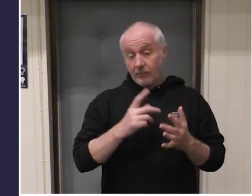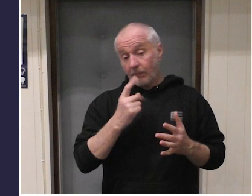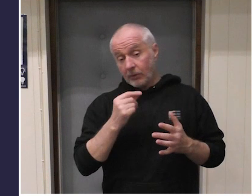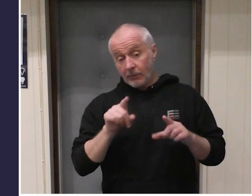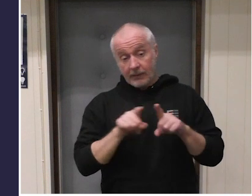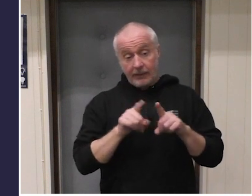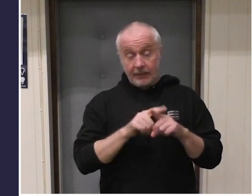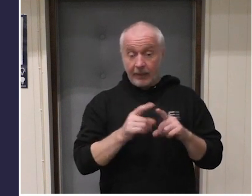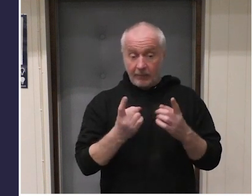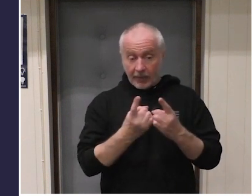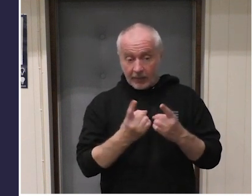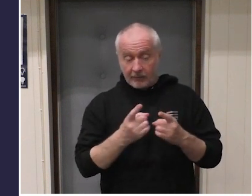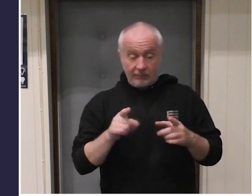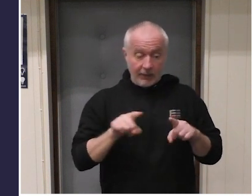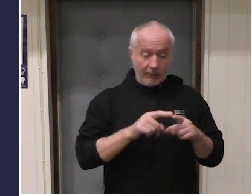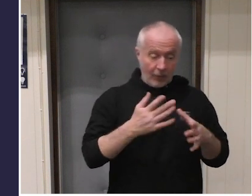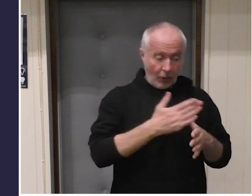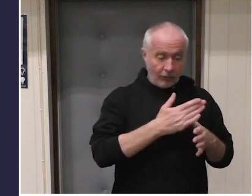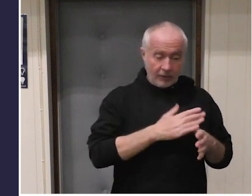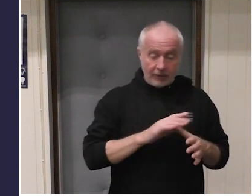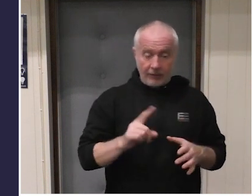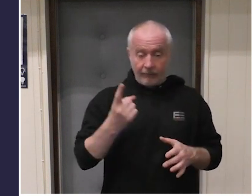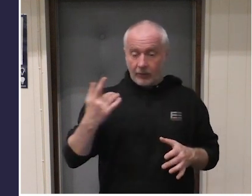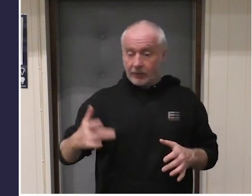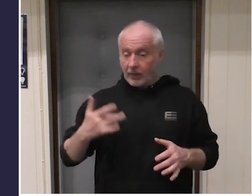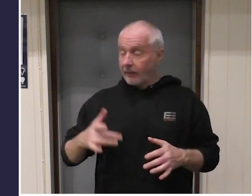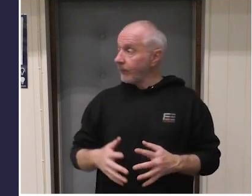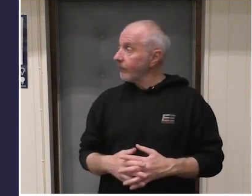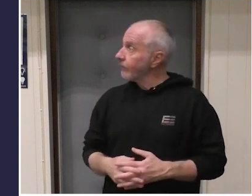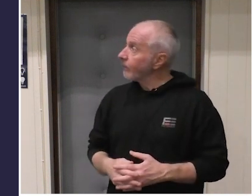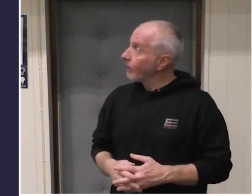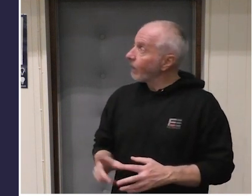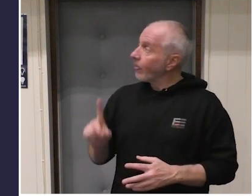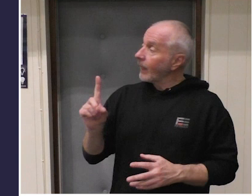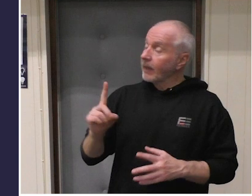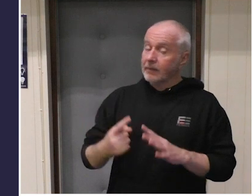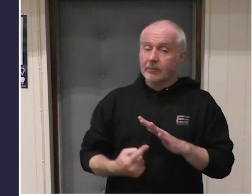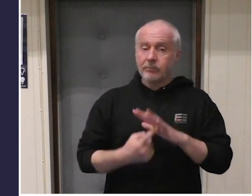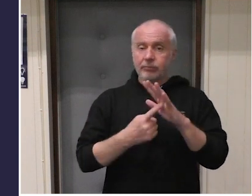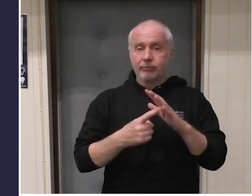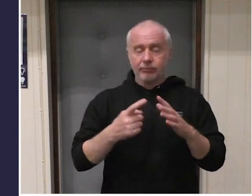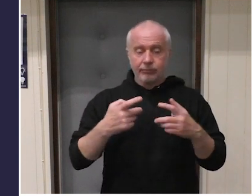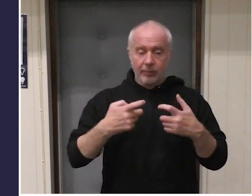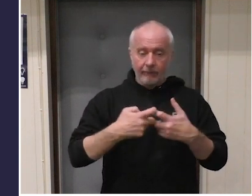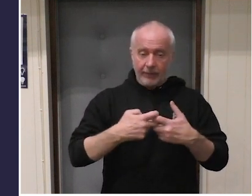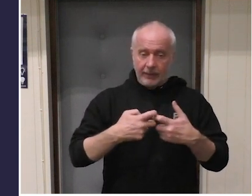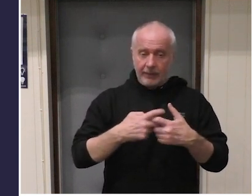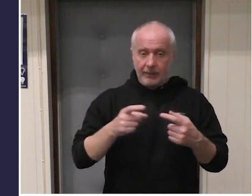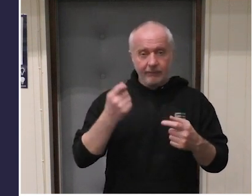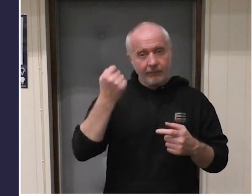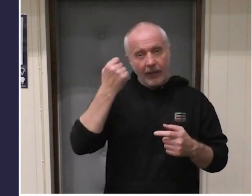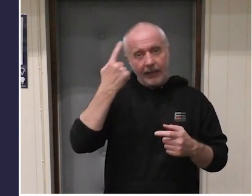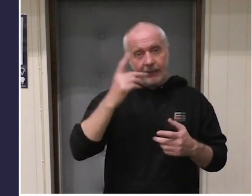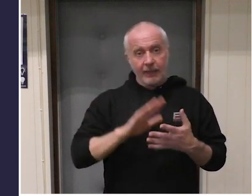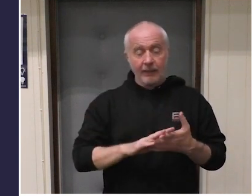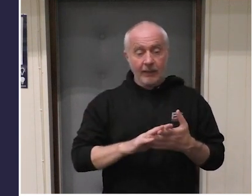the origin of the first life. So the key physics idea, though, is that if you have a system where you have some chemical